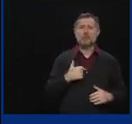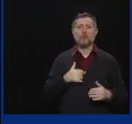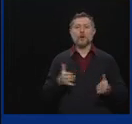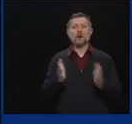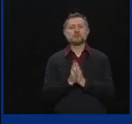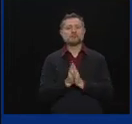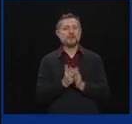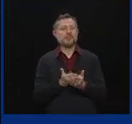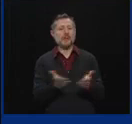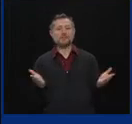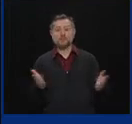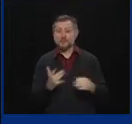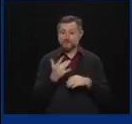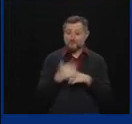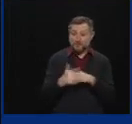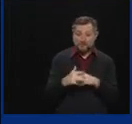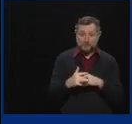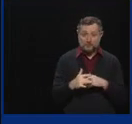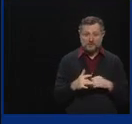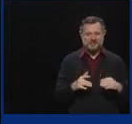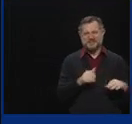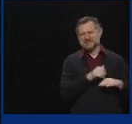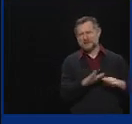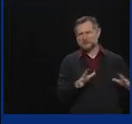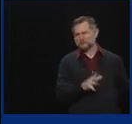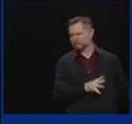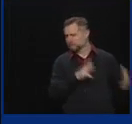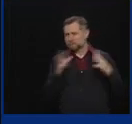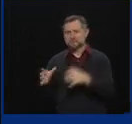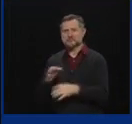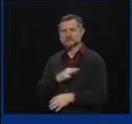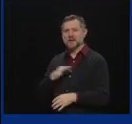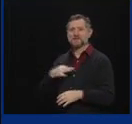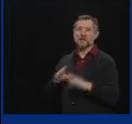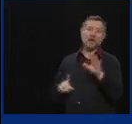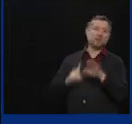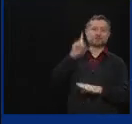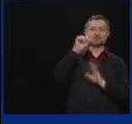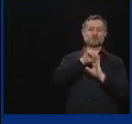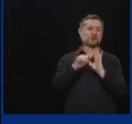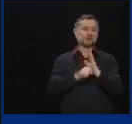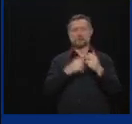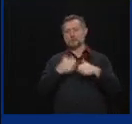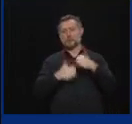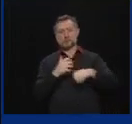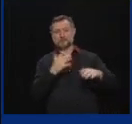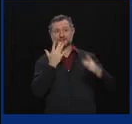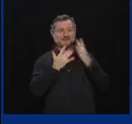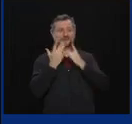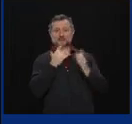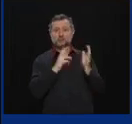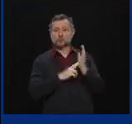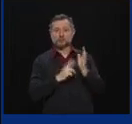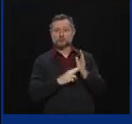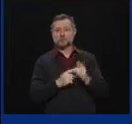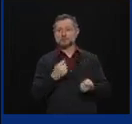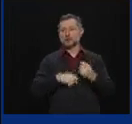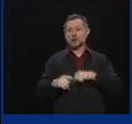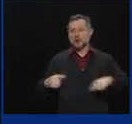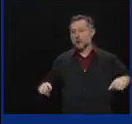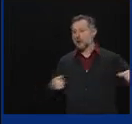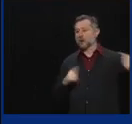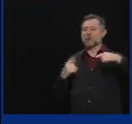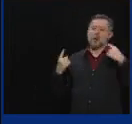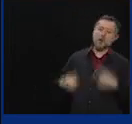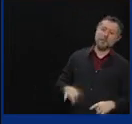share staff upstate or other places where they're having the problem. So what would be more helpful is if, instead of debating whether or not it happens in one